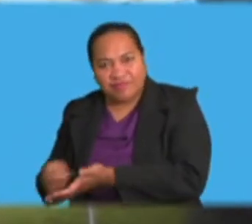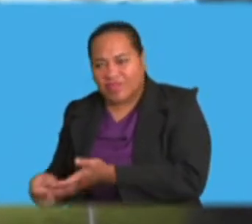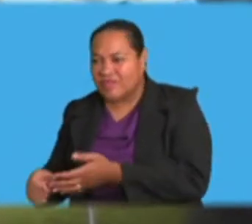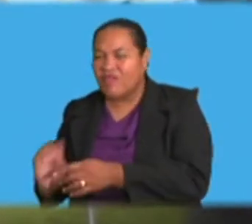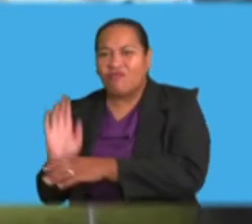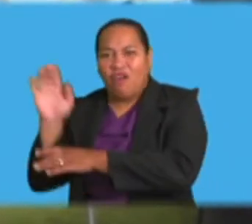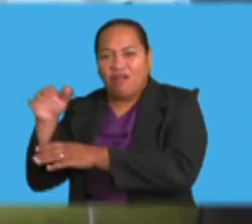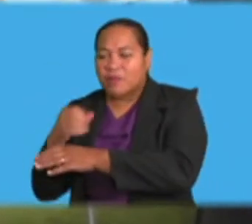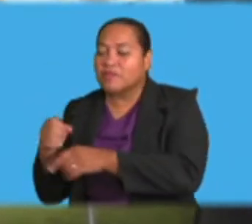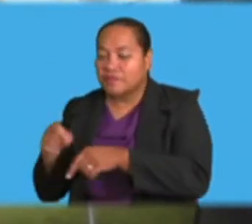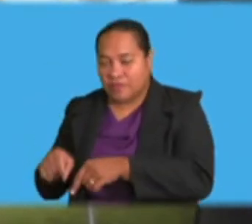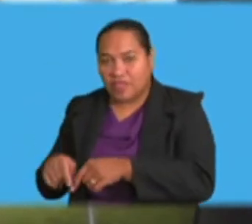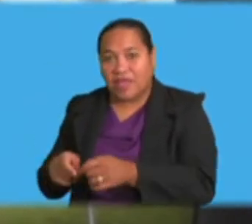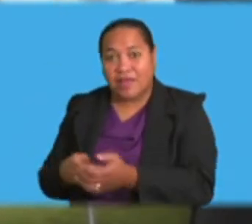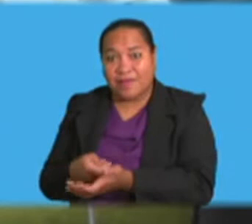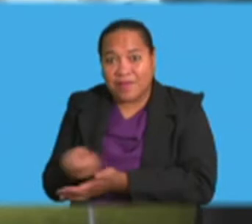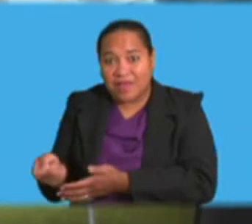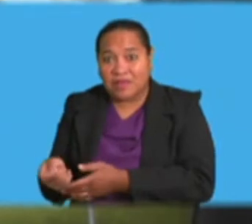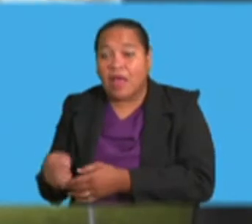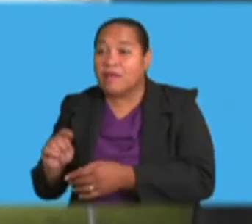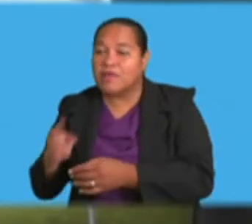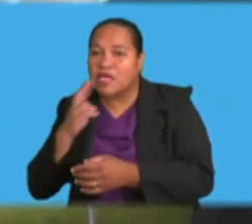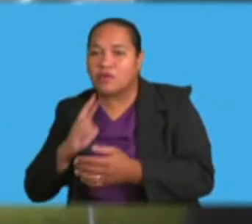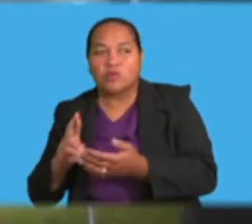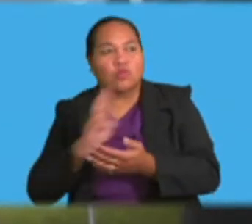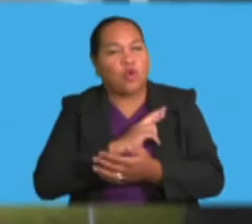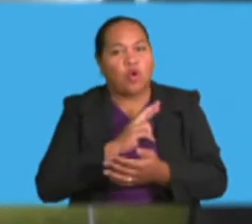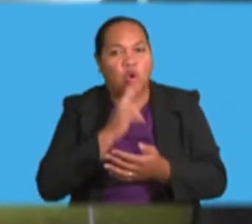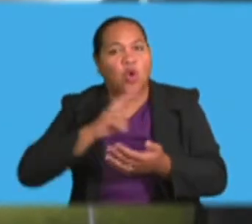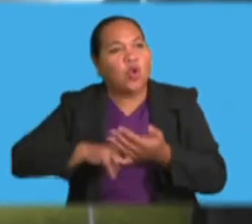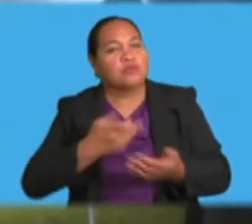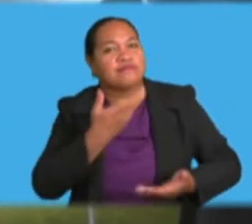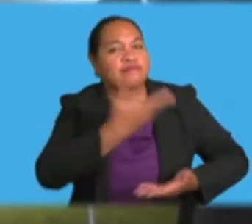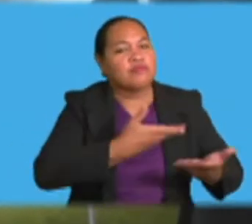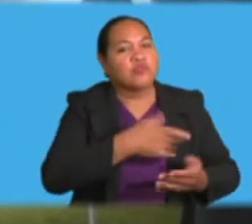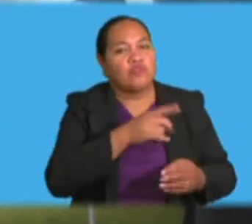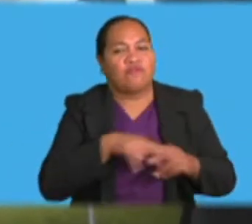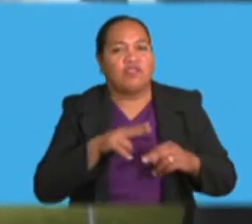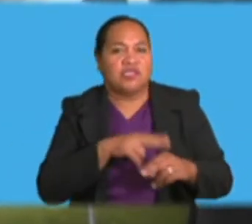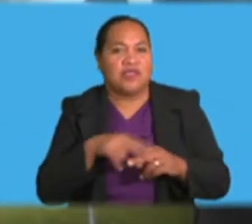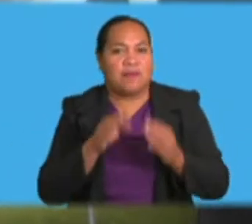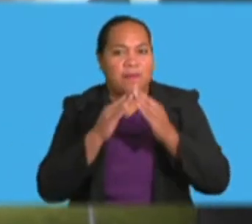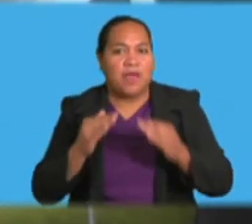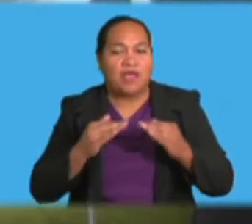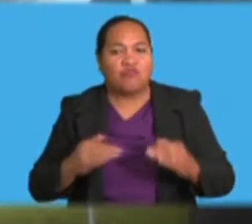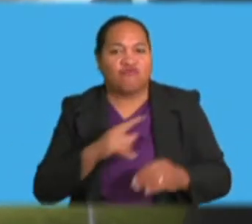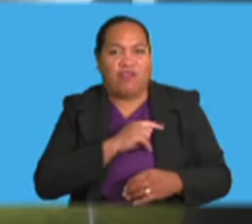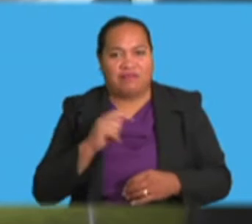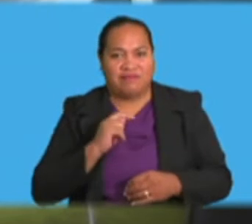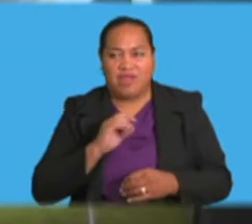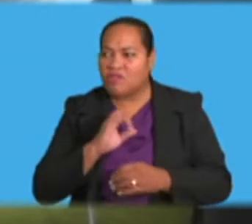companies, the FBCs and FBTs are to report to the Fiji Pine Trust as landowner representatives. They don't report to anybody